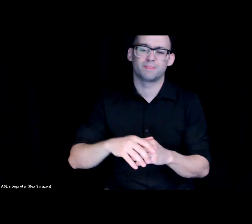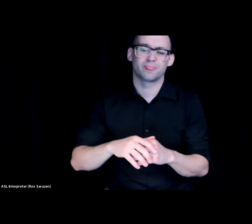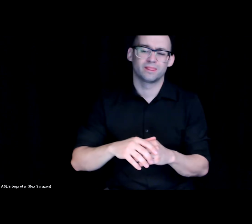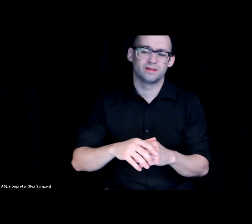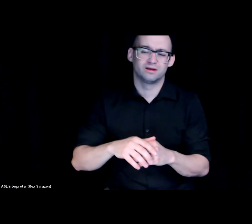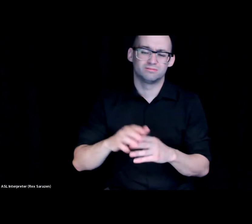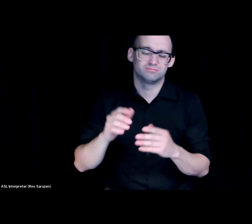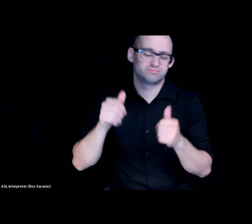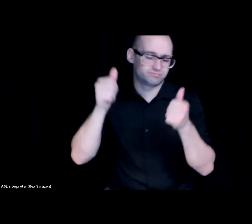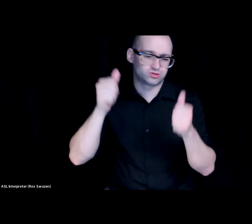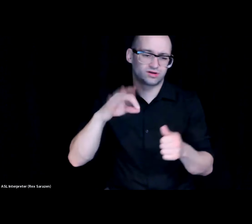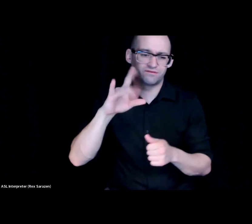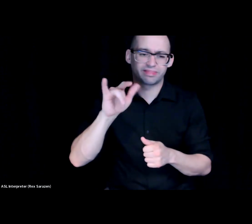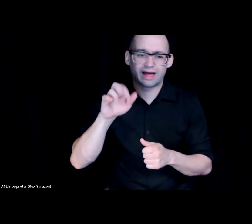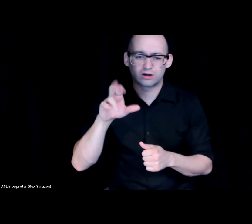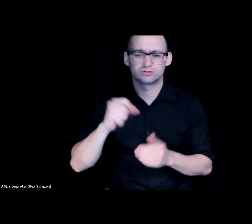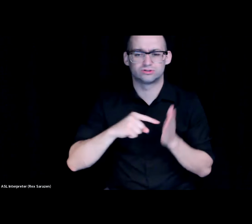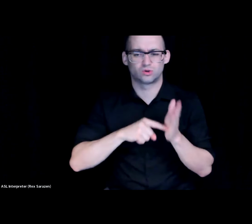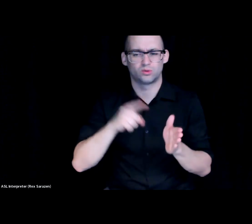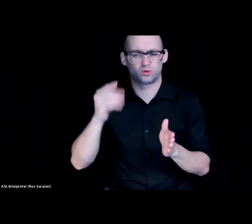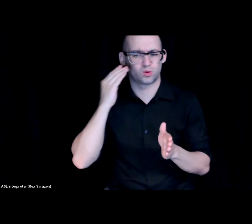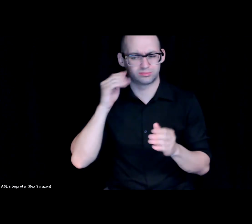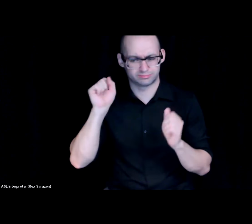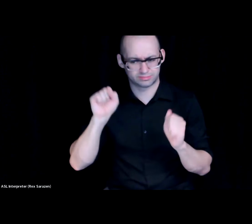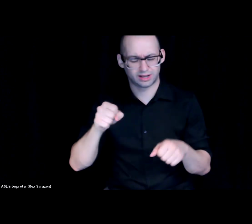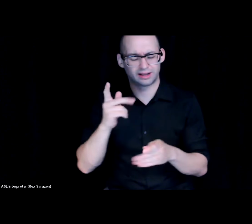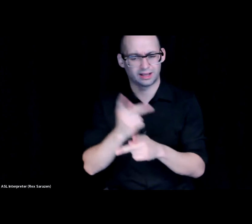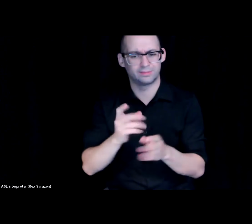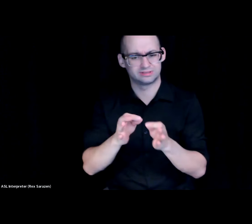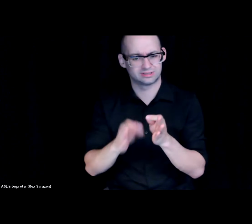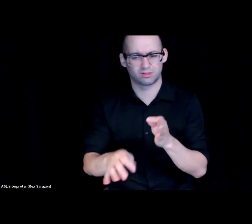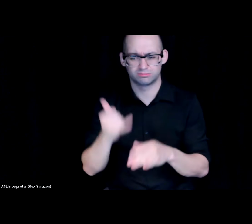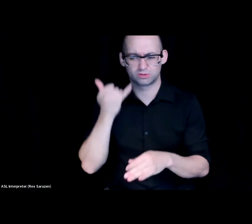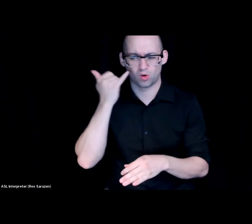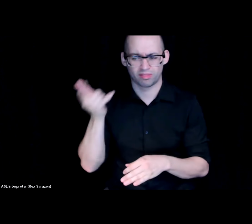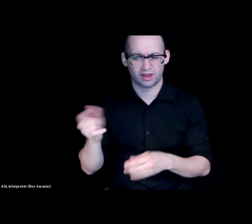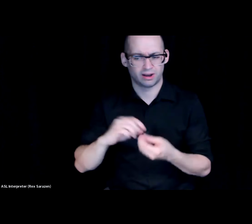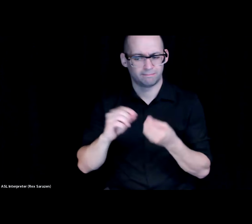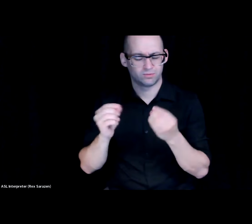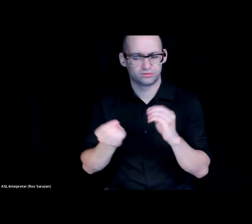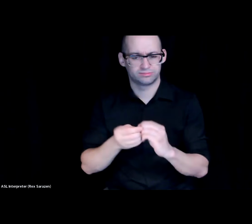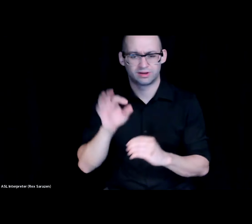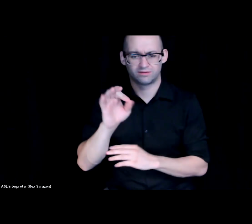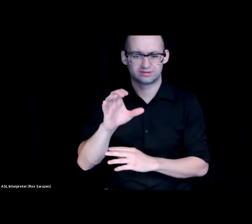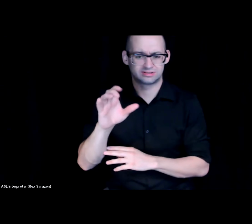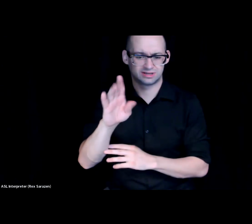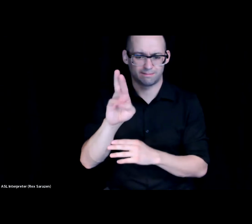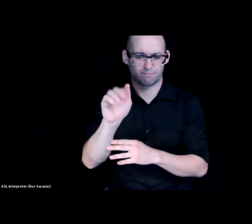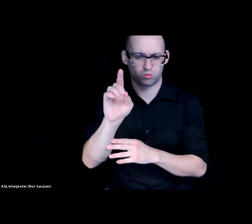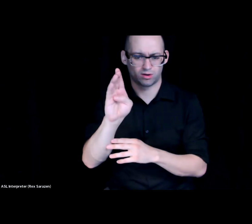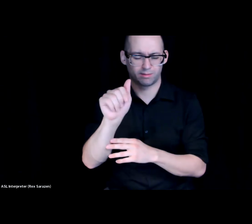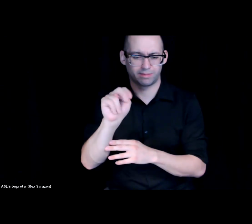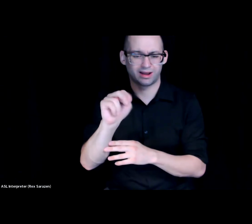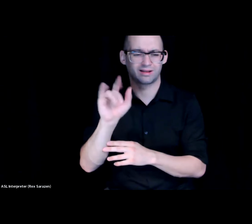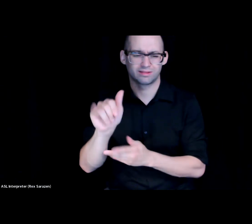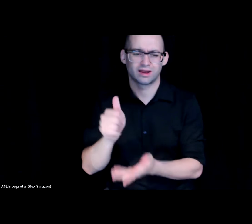flyers, right? Showing people, hey, you can keep it simple, just call this number. And the FCC broadband map was incredibly helpful, where you could